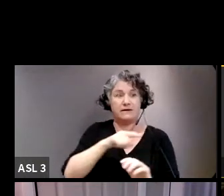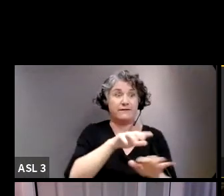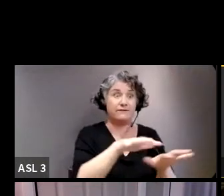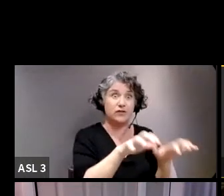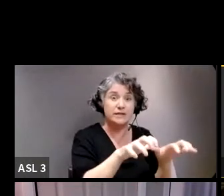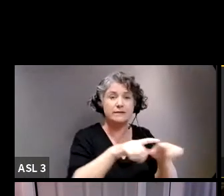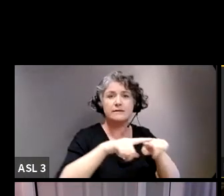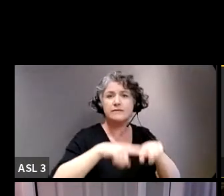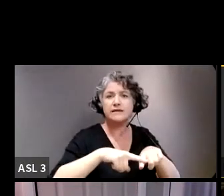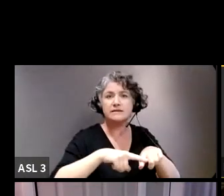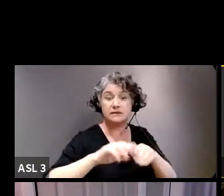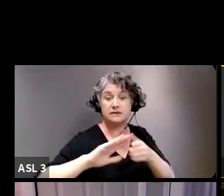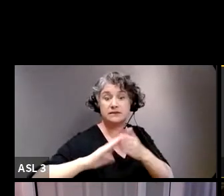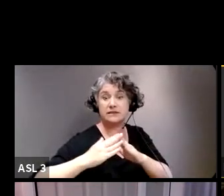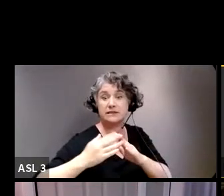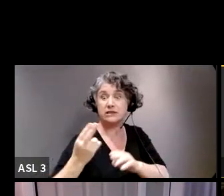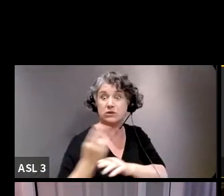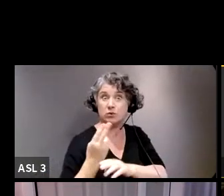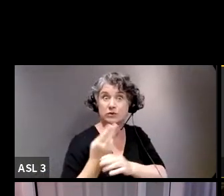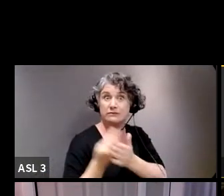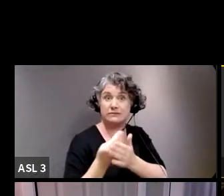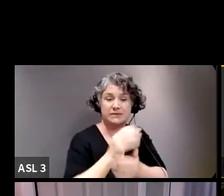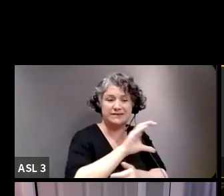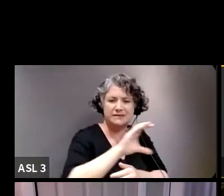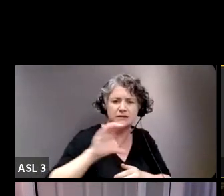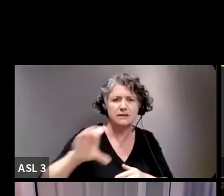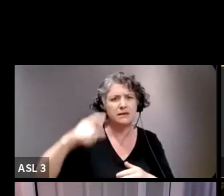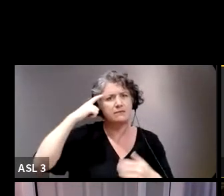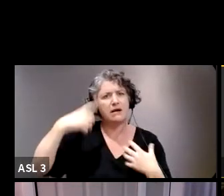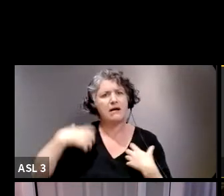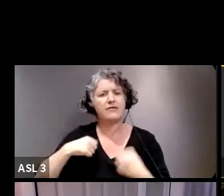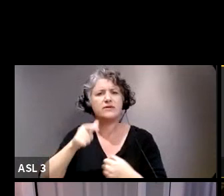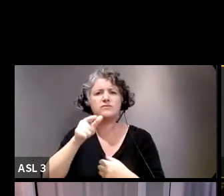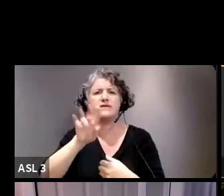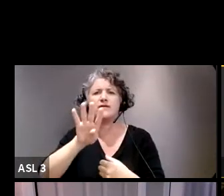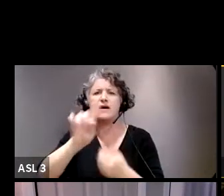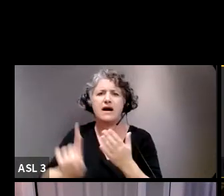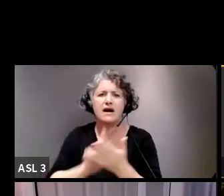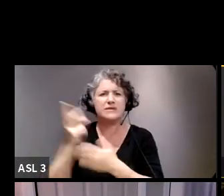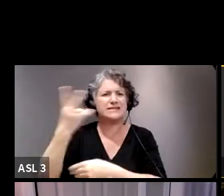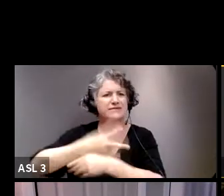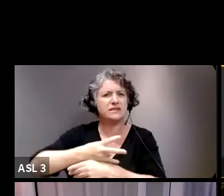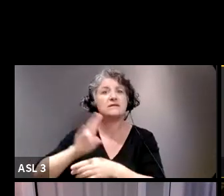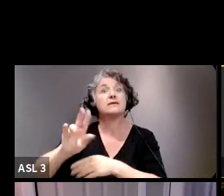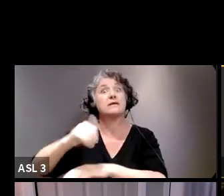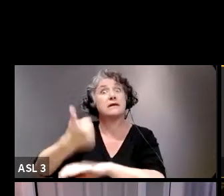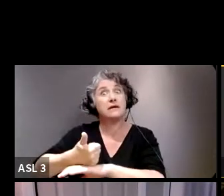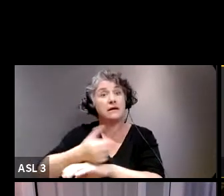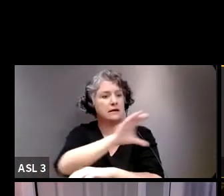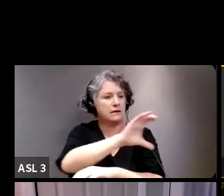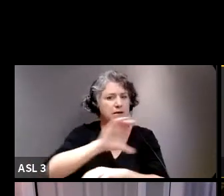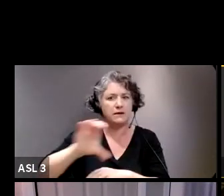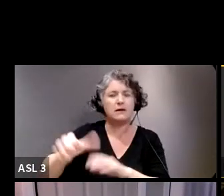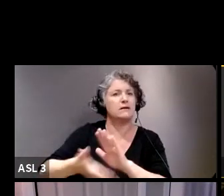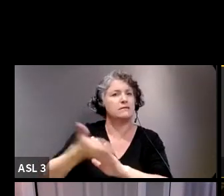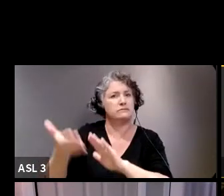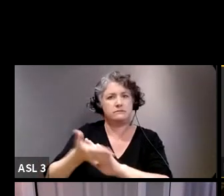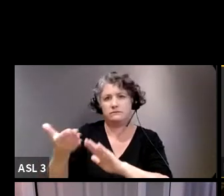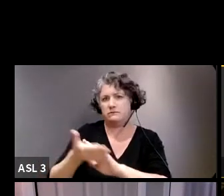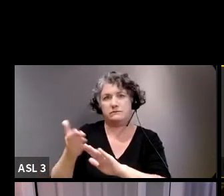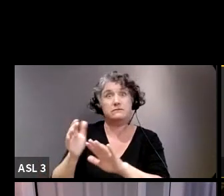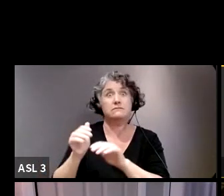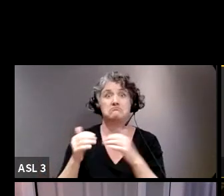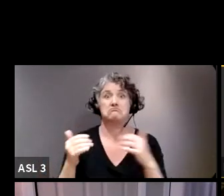used by the city to establish 24 7 mental health outreach teams and the reason for this is twofold you would be freezing the